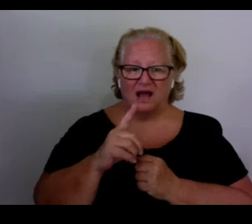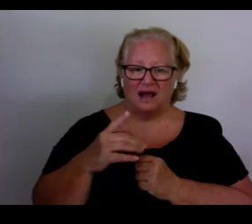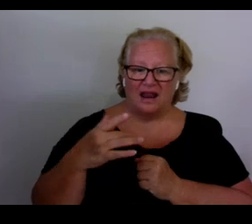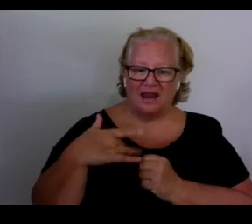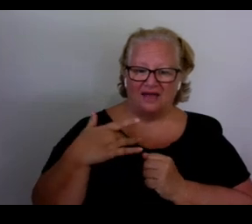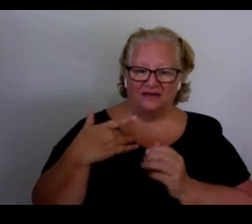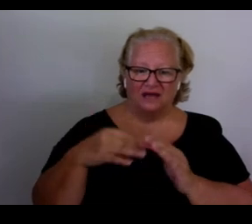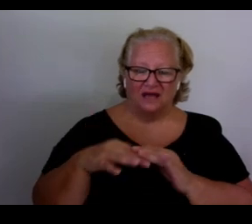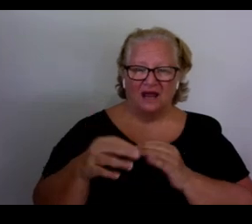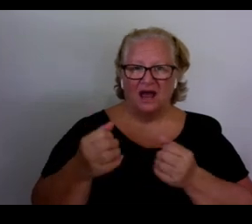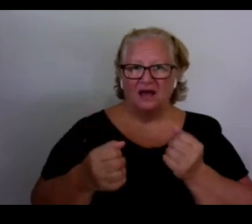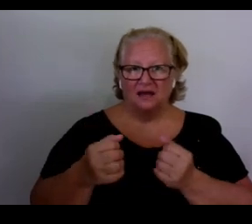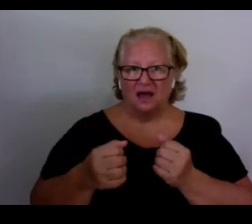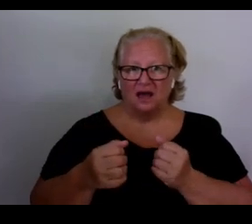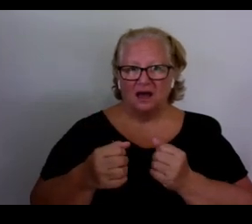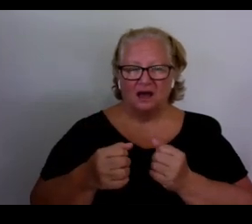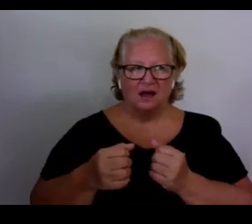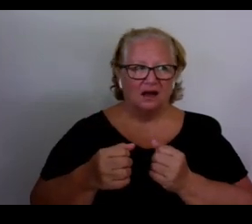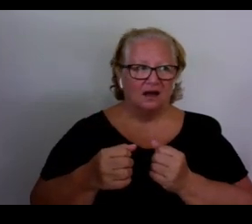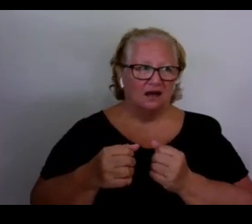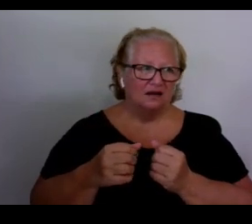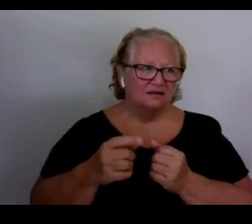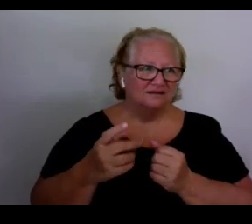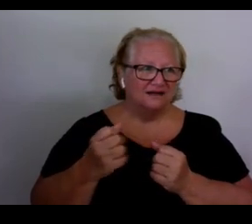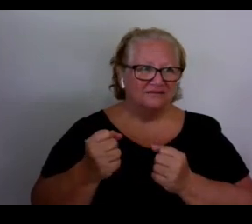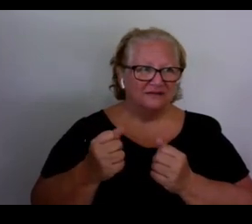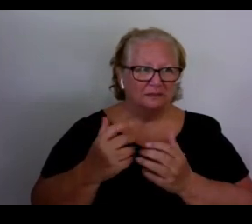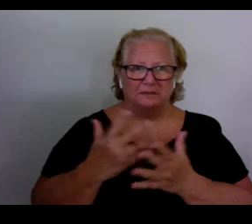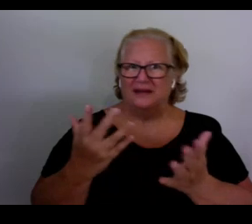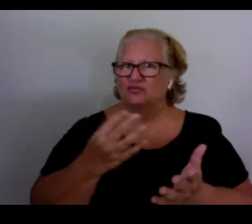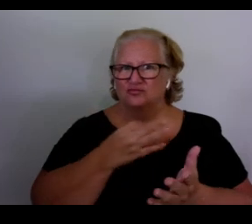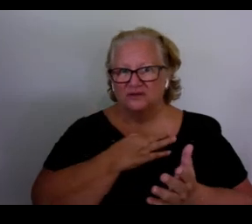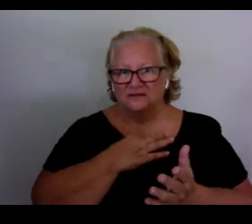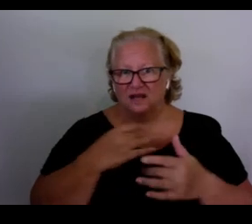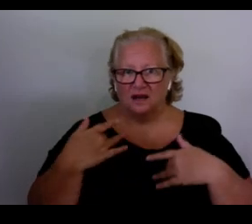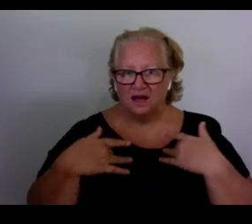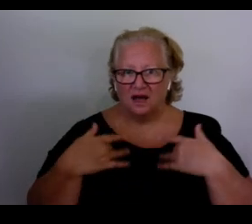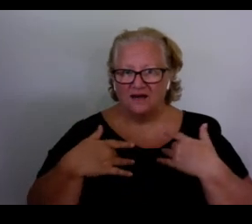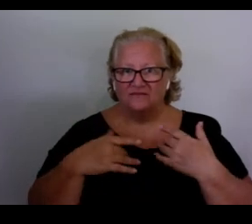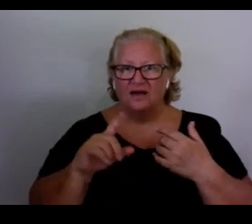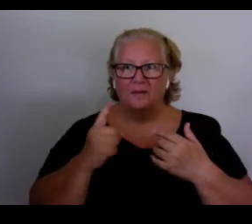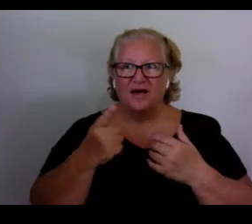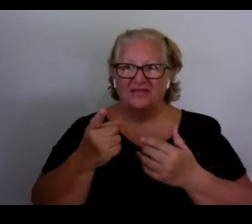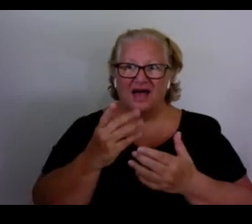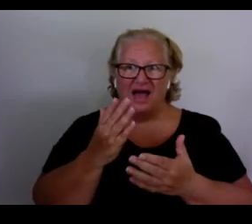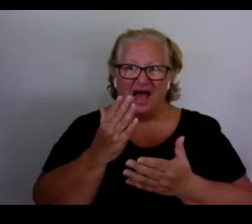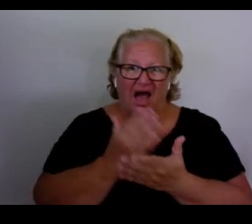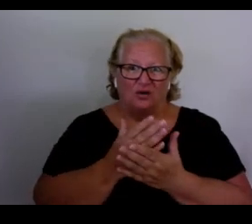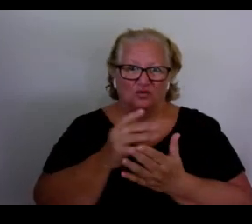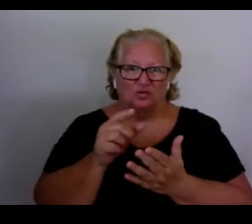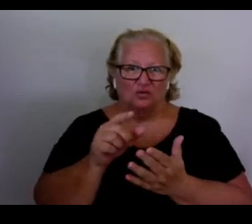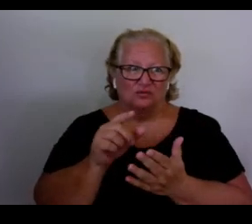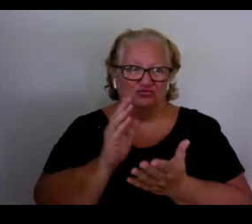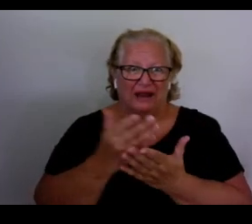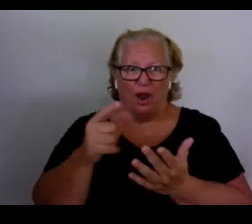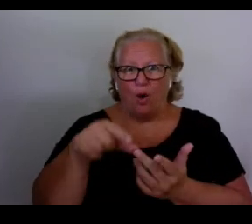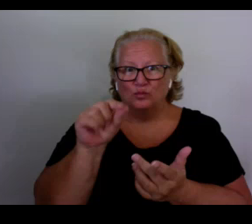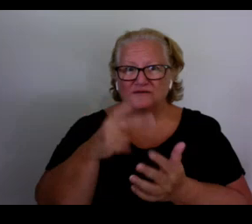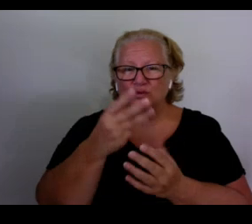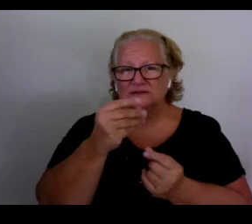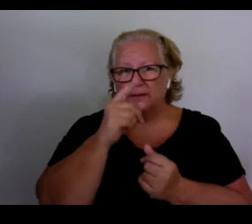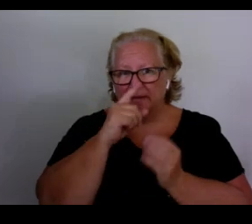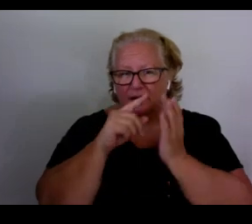a car which exposes you to a whole heap of risk is a legitimate option for people at the moment. And